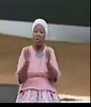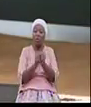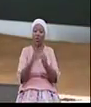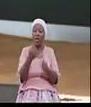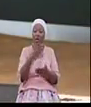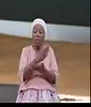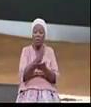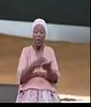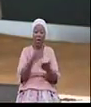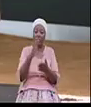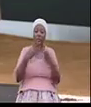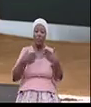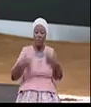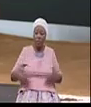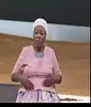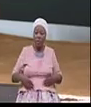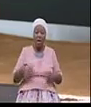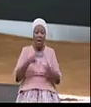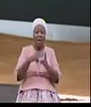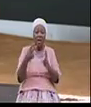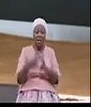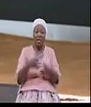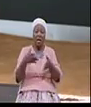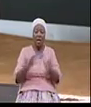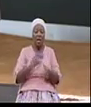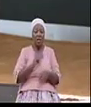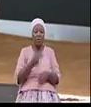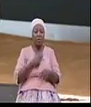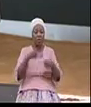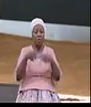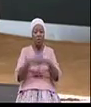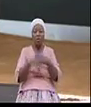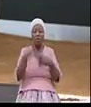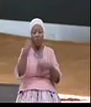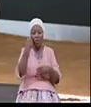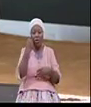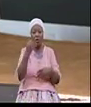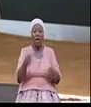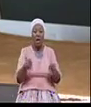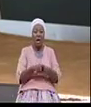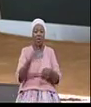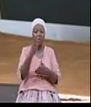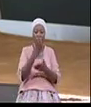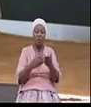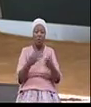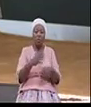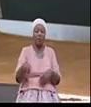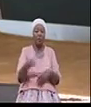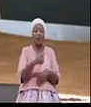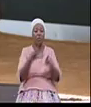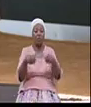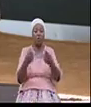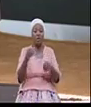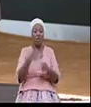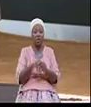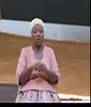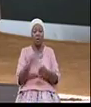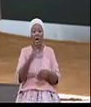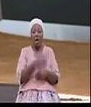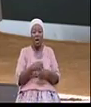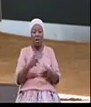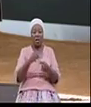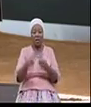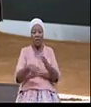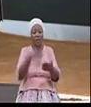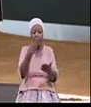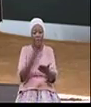your body. Neither let us commit fornication, as some of them committed, and they